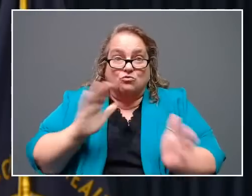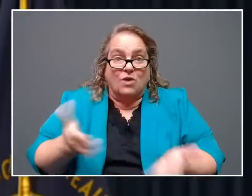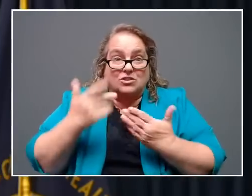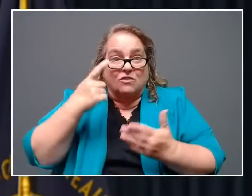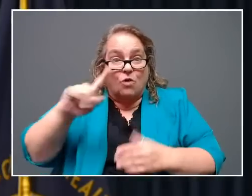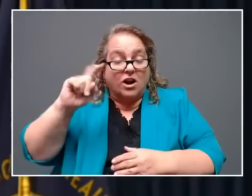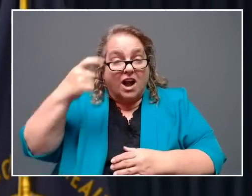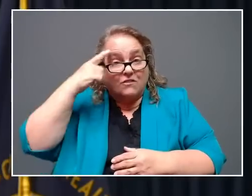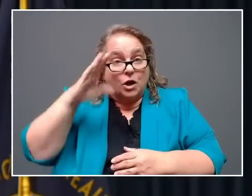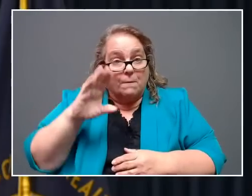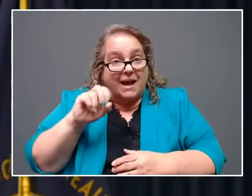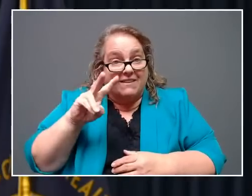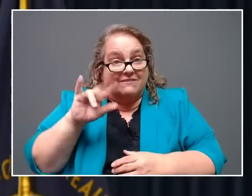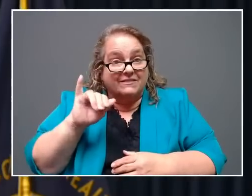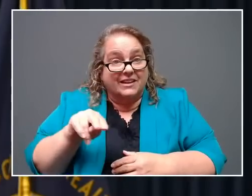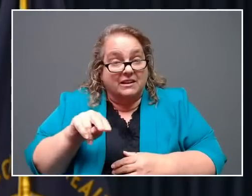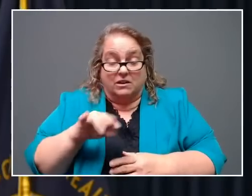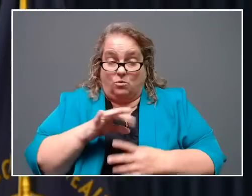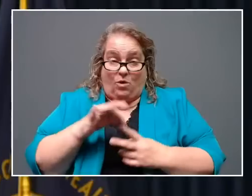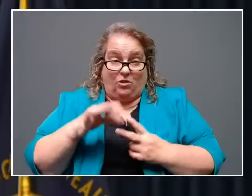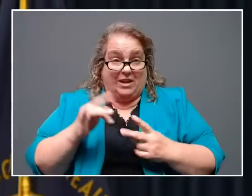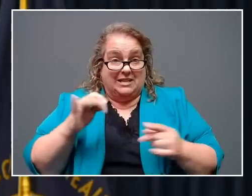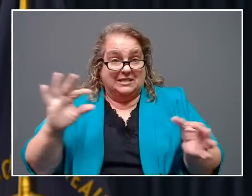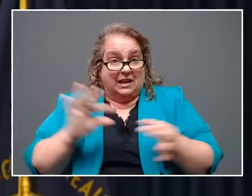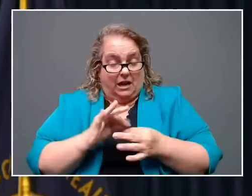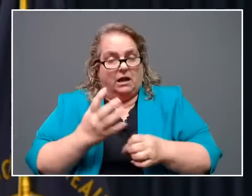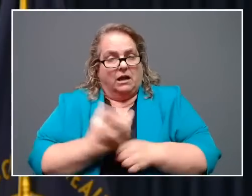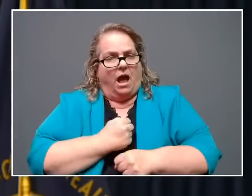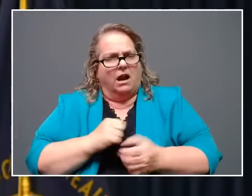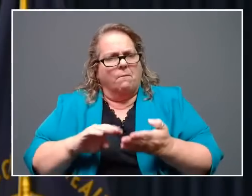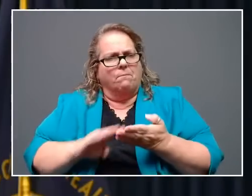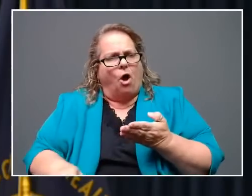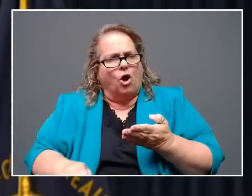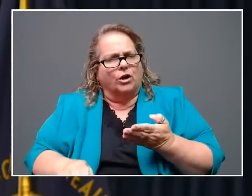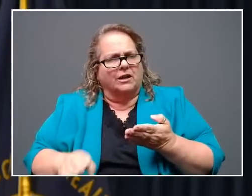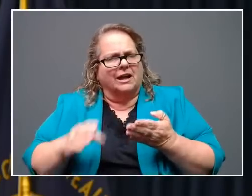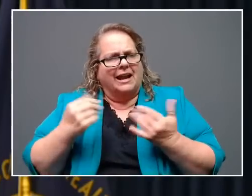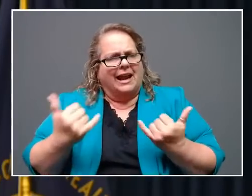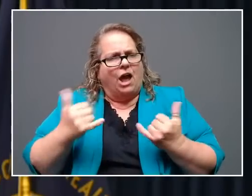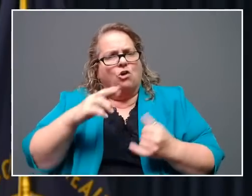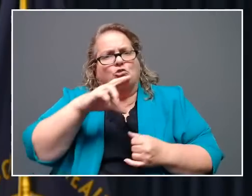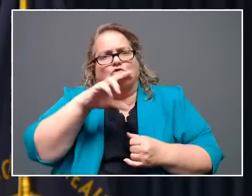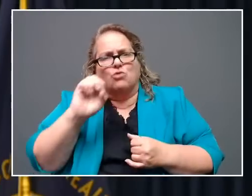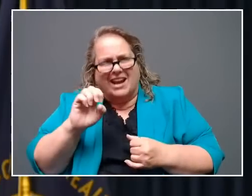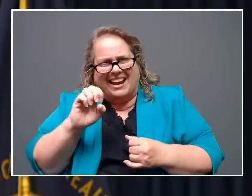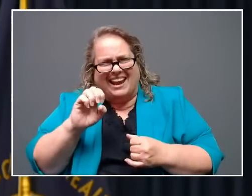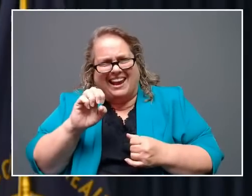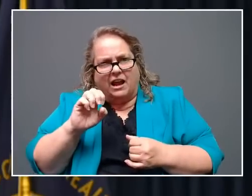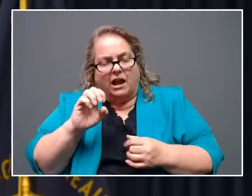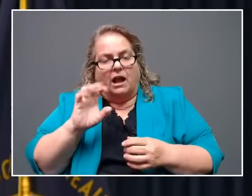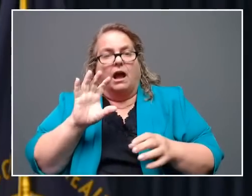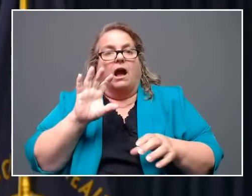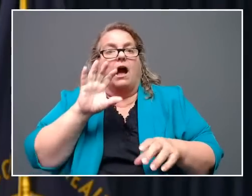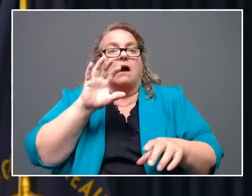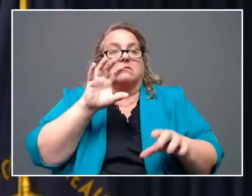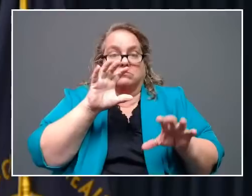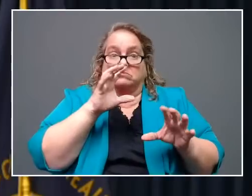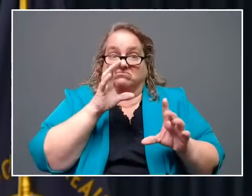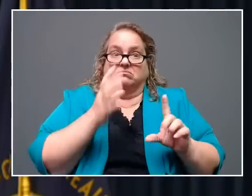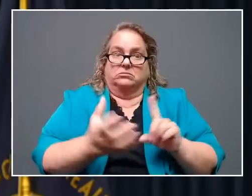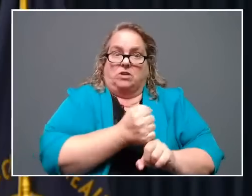Whether it's connected, got a pardon, and now has been reconvicted of murder by a second jury.